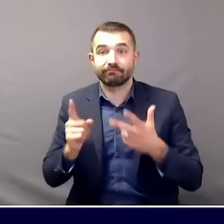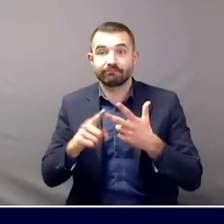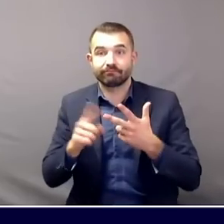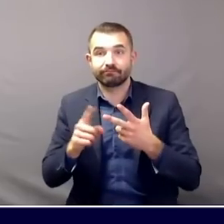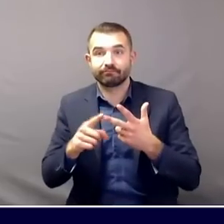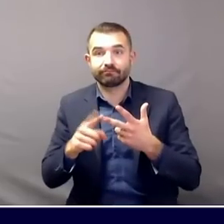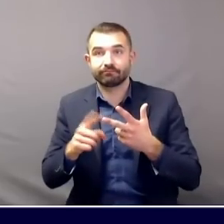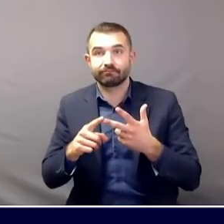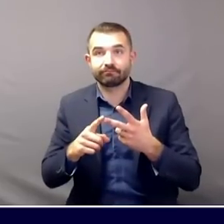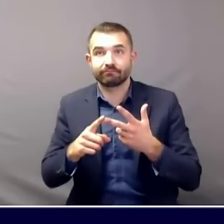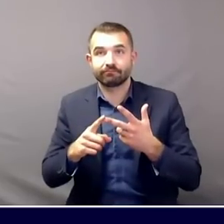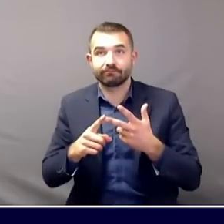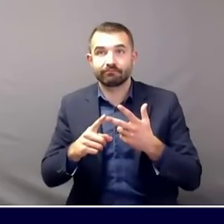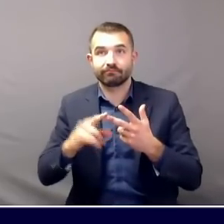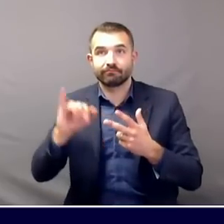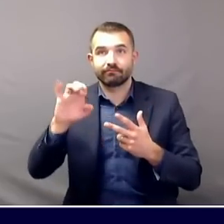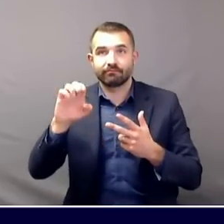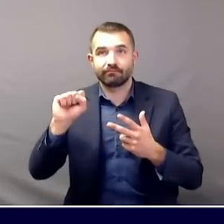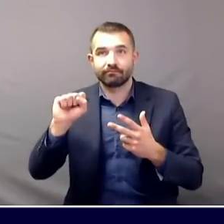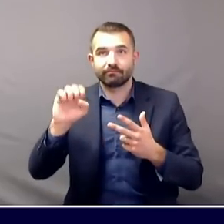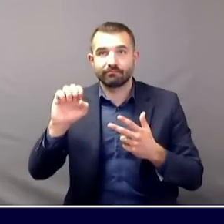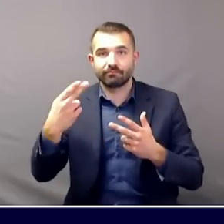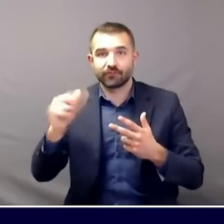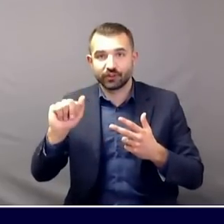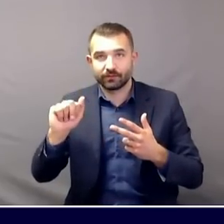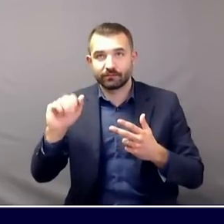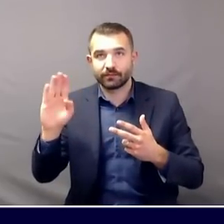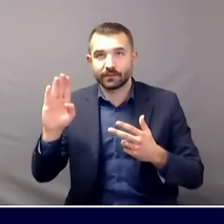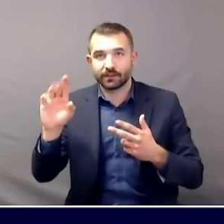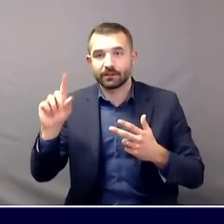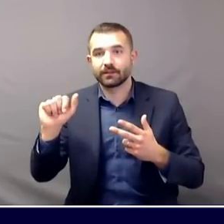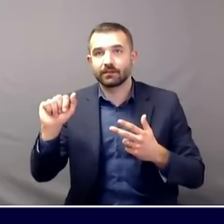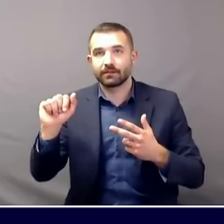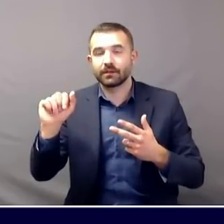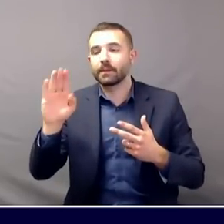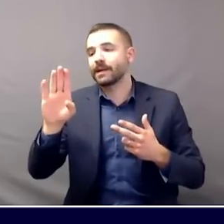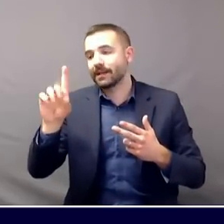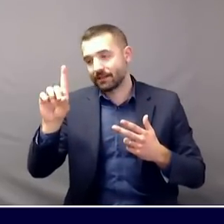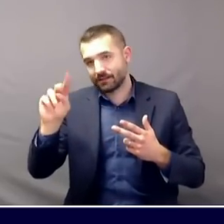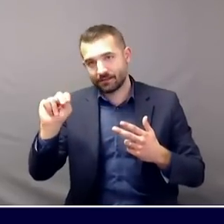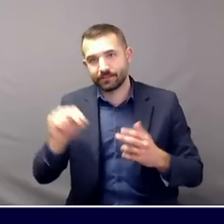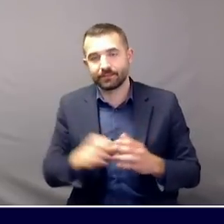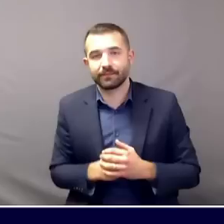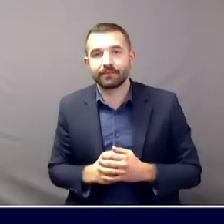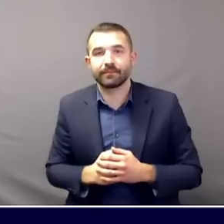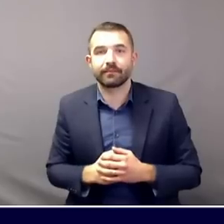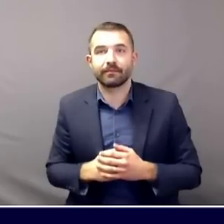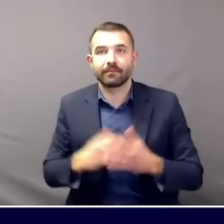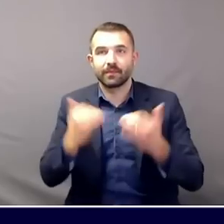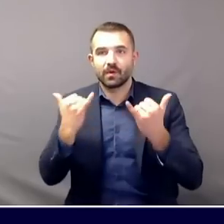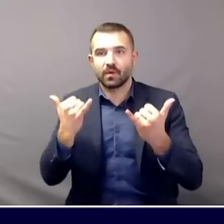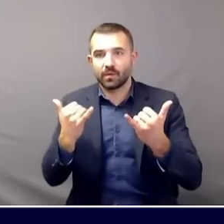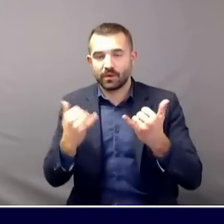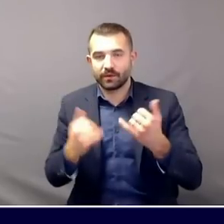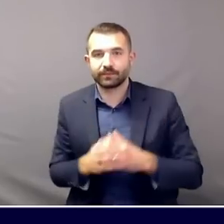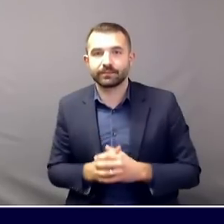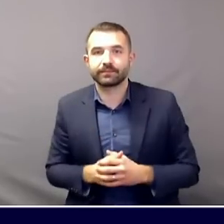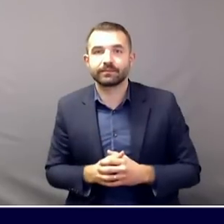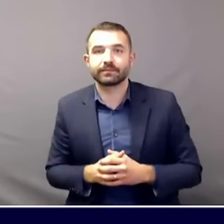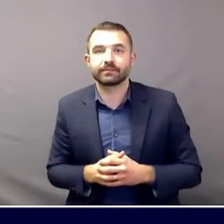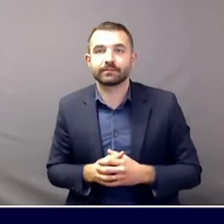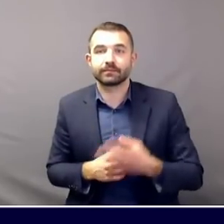at the BDN next. Thank you, Dr. Shah. I have 2 questions today. So the first one is